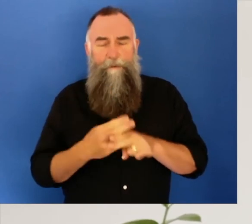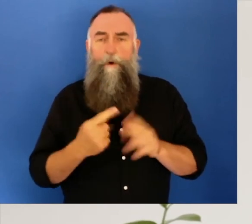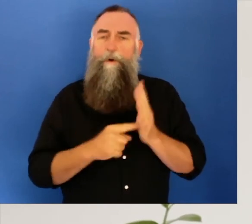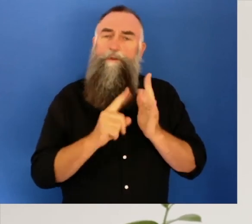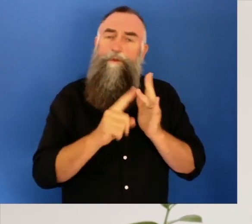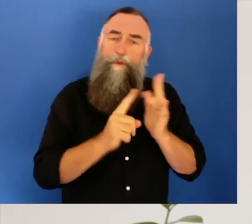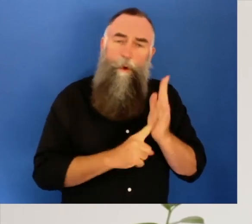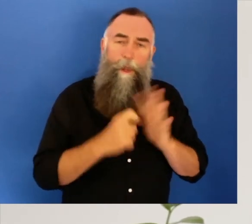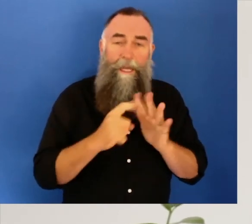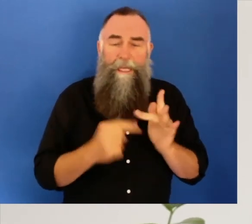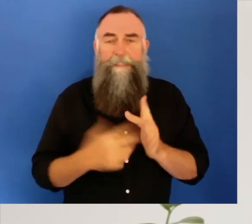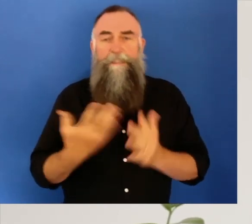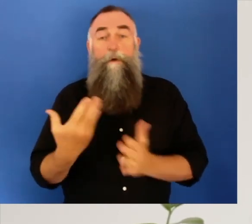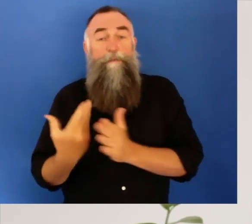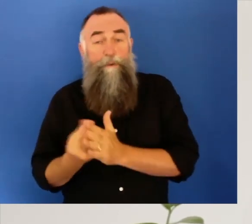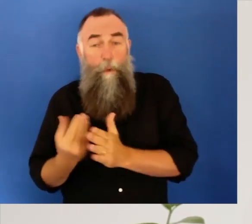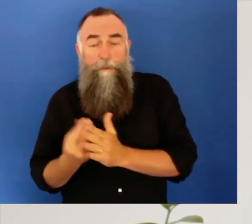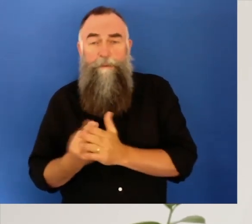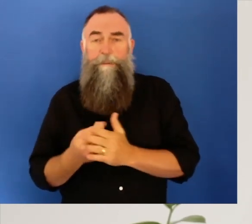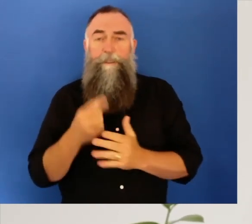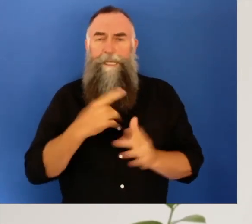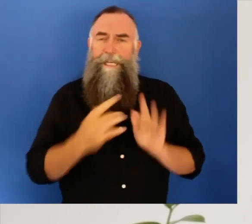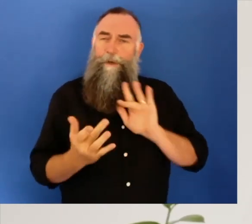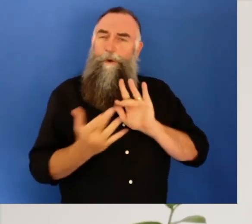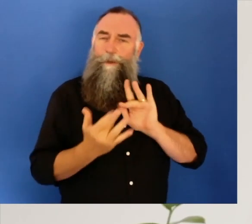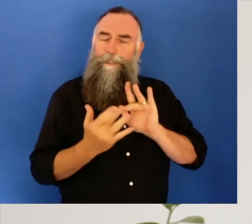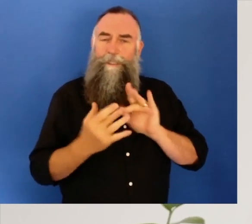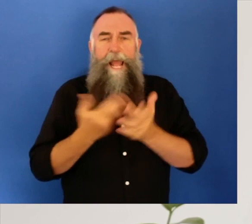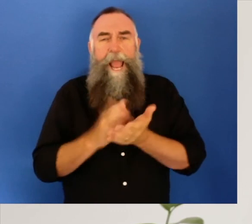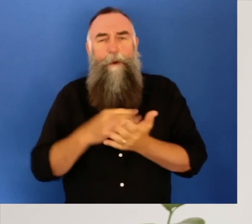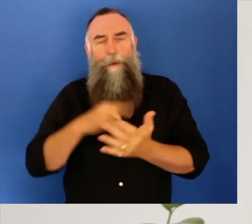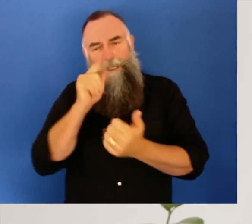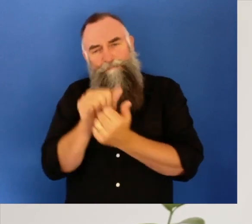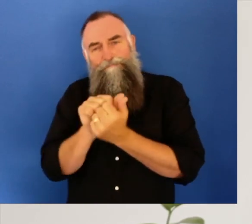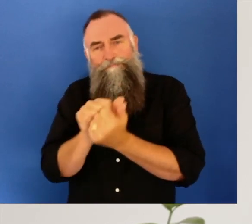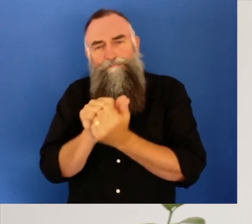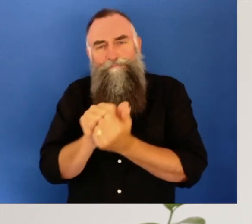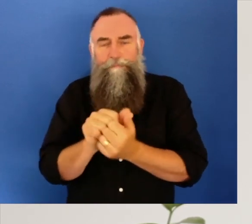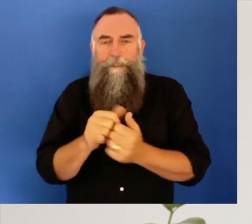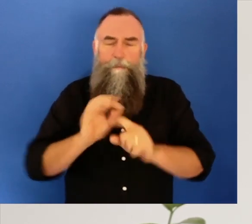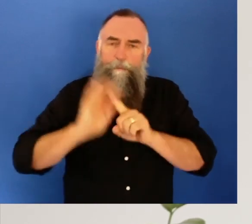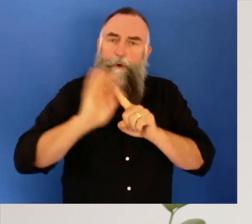webpage for toolkits, resources, to get in touch, and to